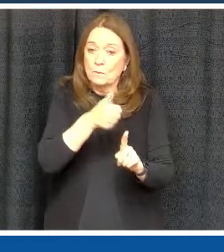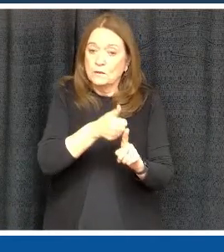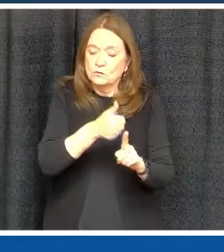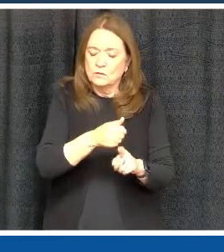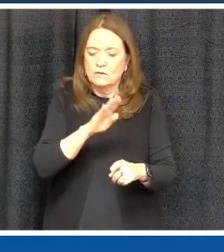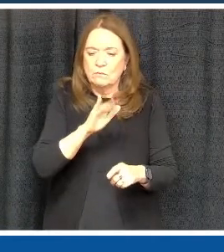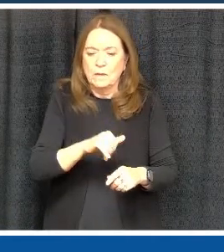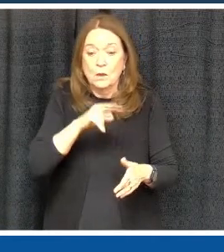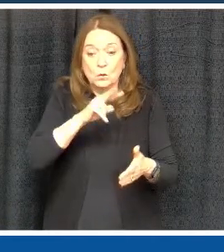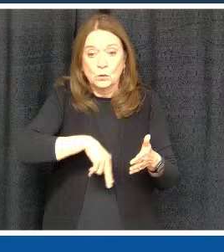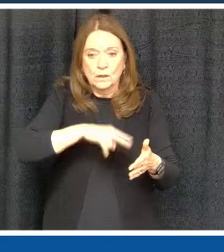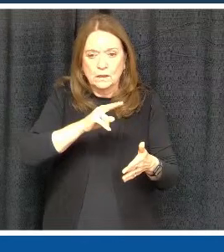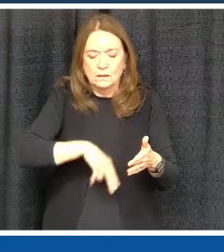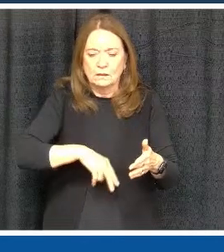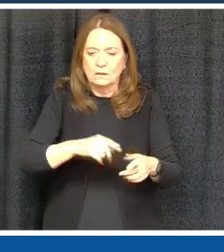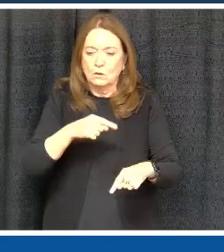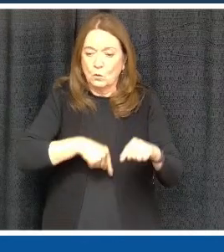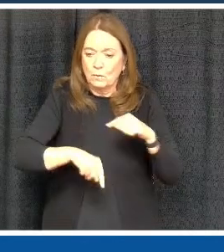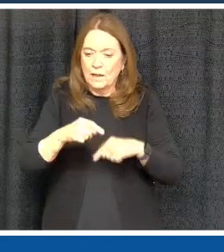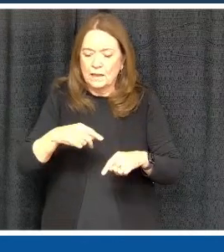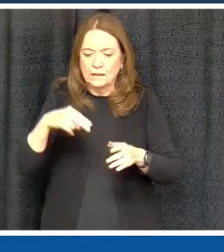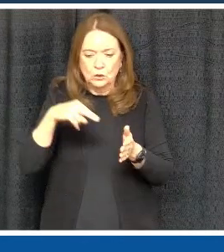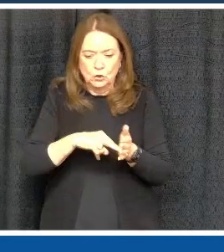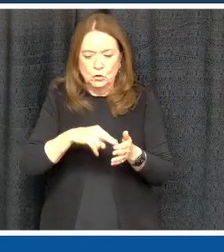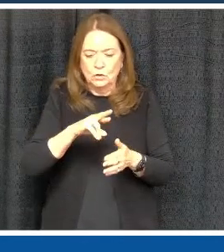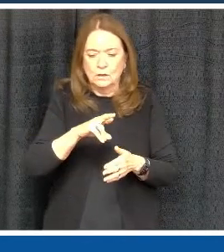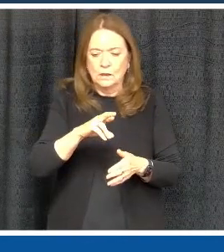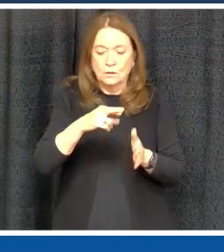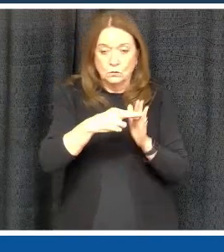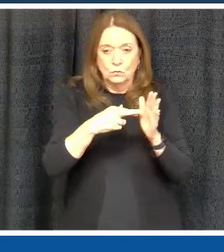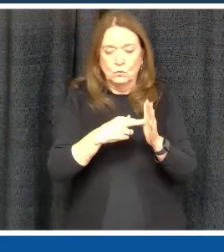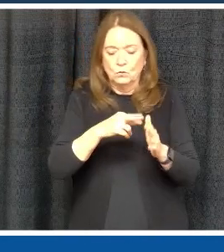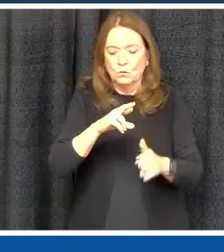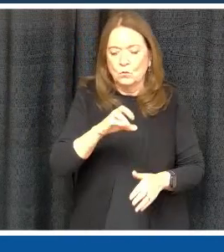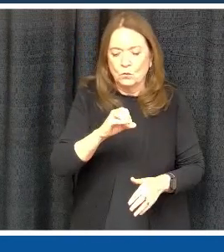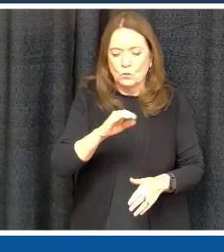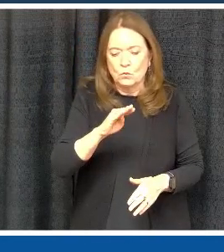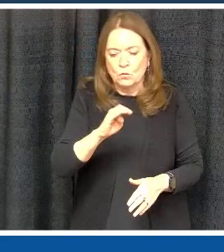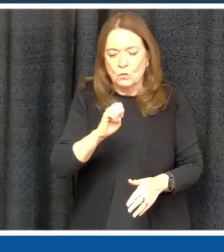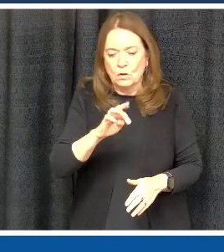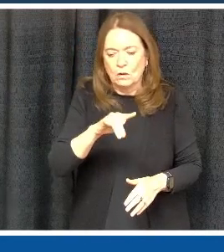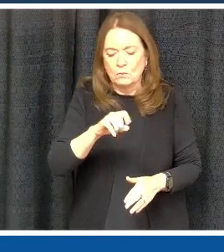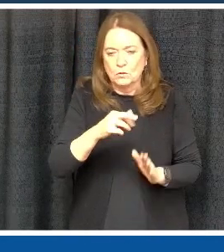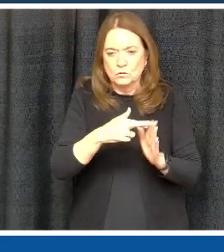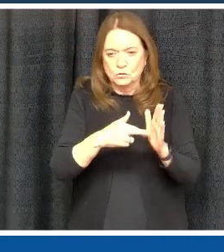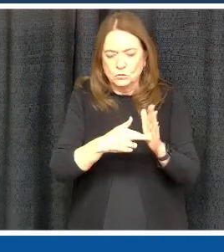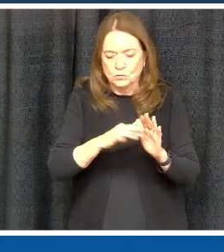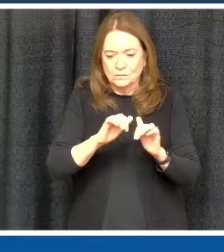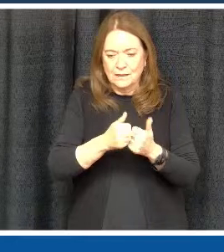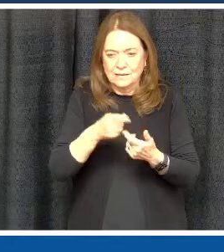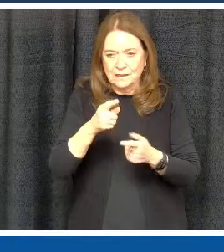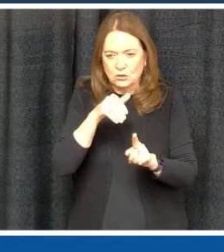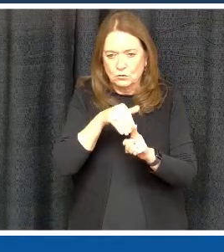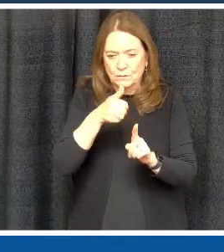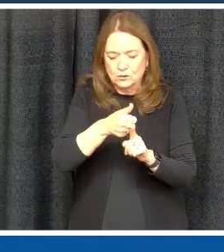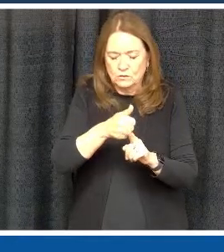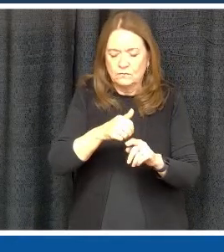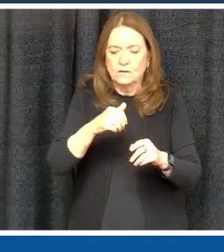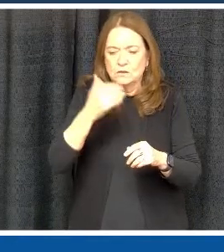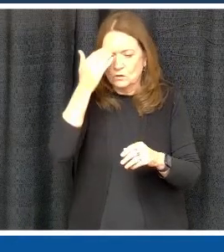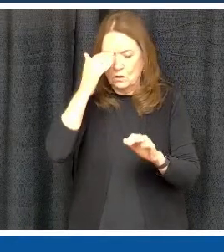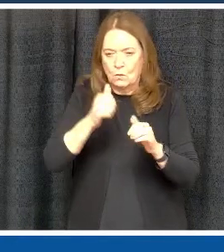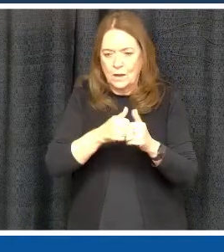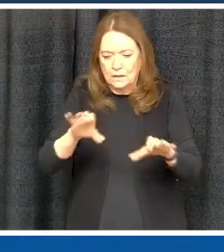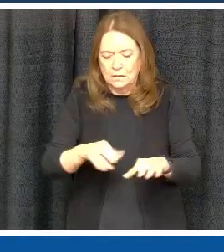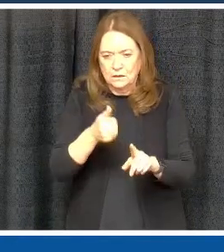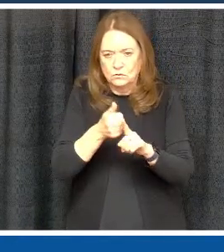rereading. Go back and look at the Robert Rules of Orders. That's how you remind yourself as to how to conduct yourself. And some